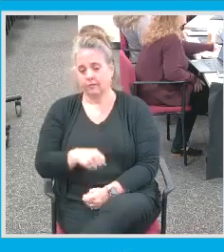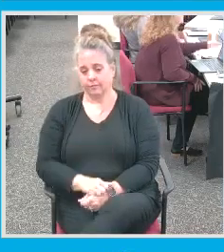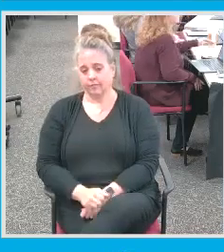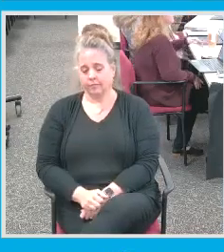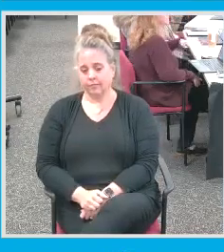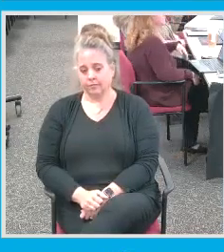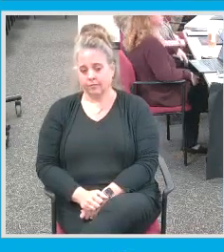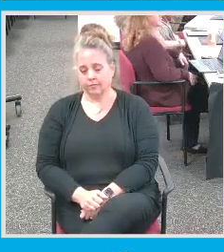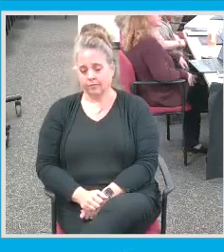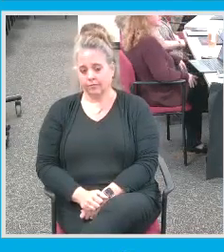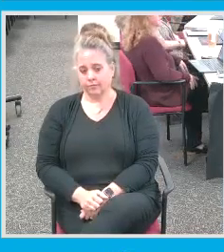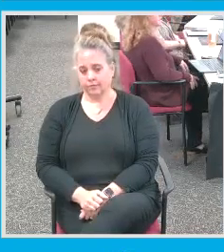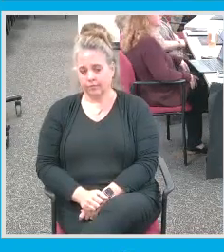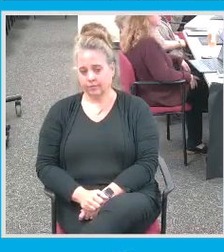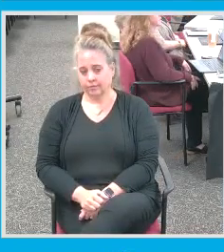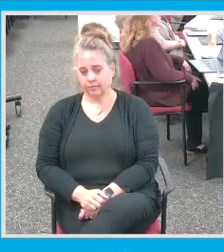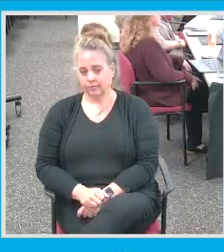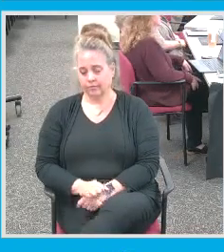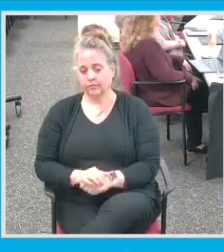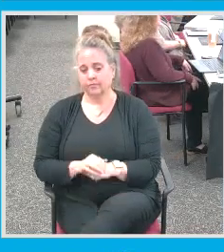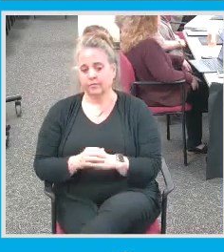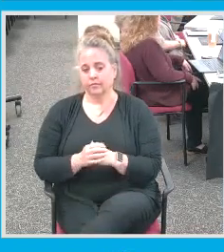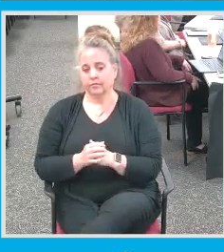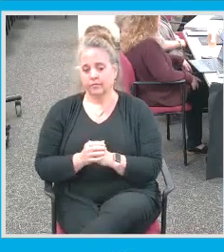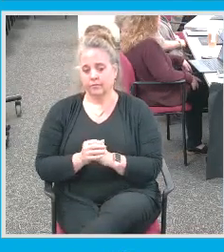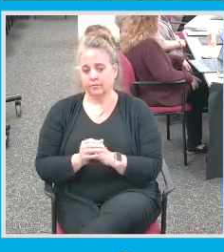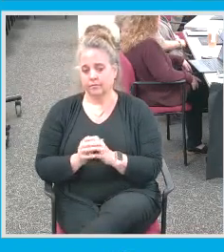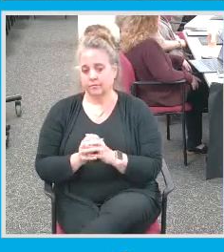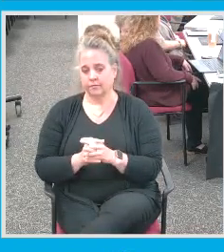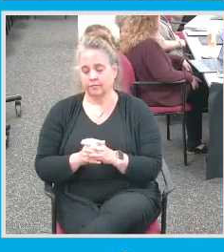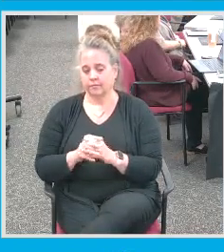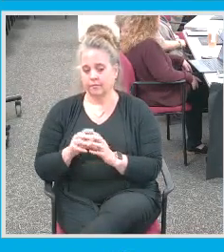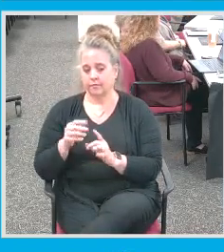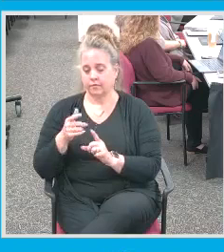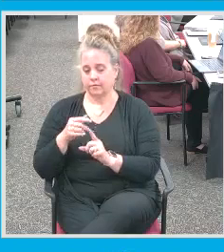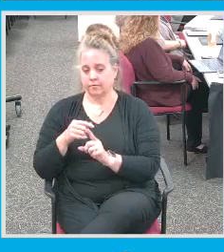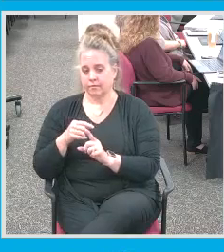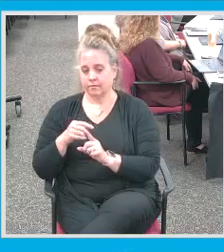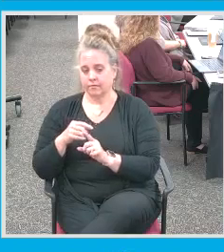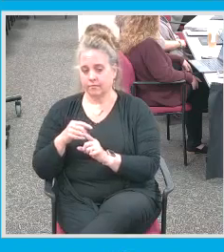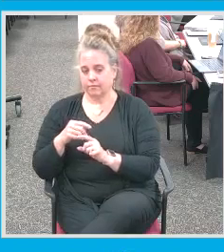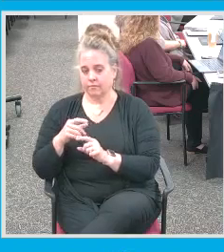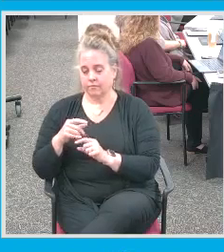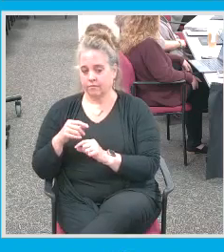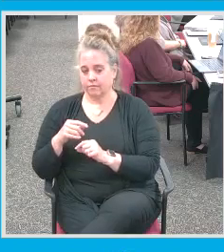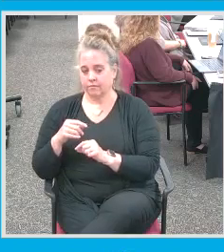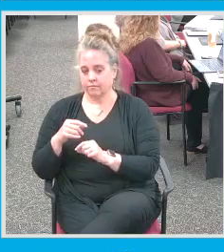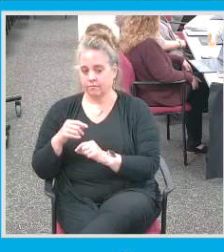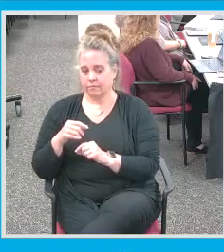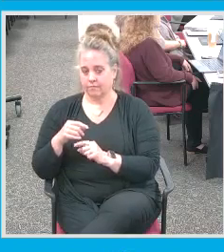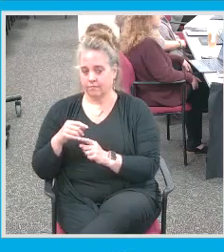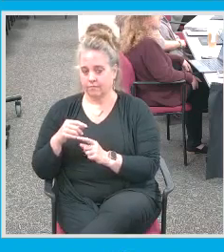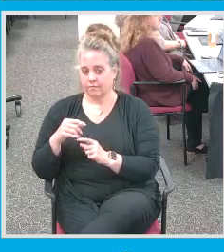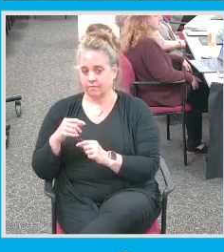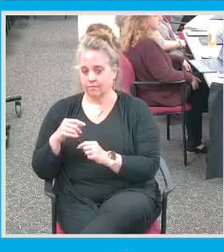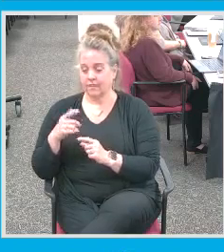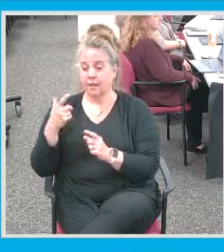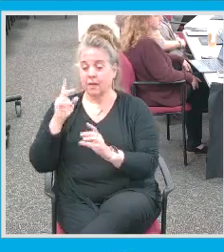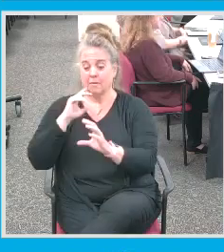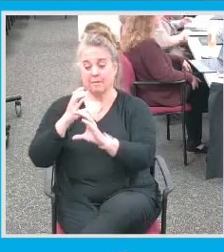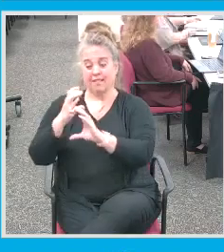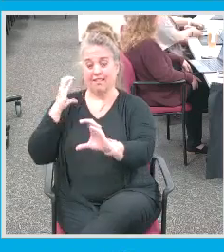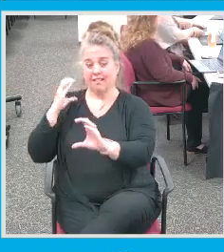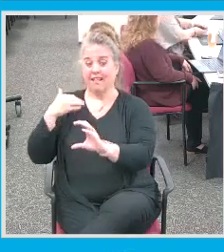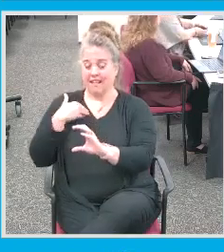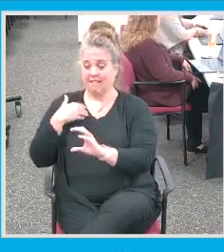for the mobile clinic, we try to address vulnerable populations, such as senior citizens that